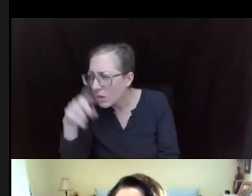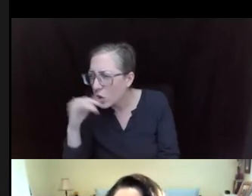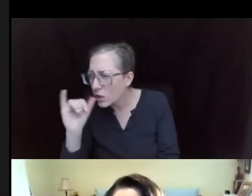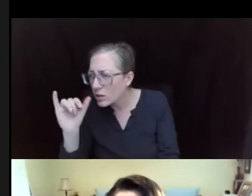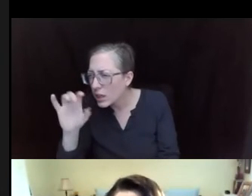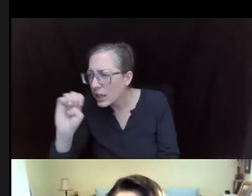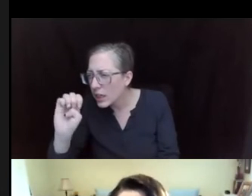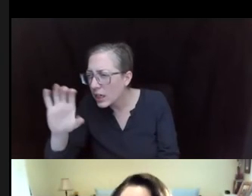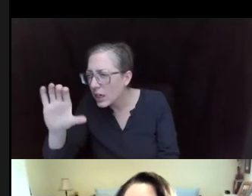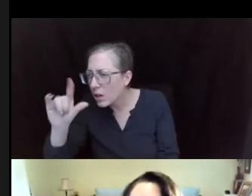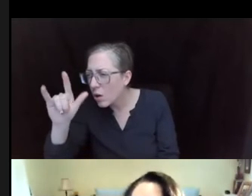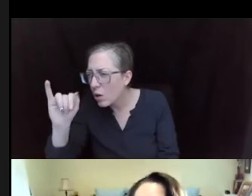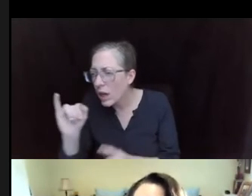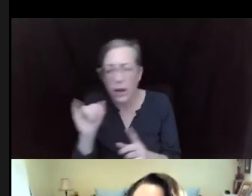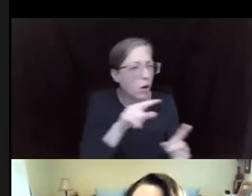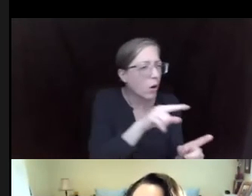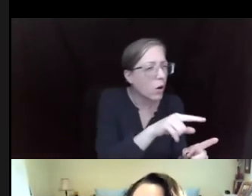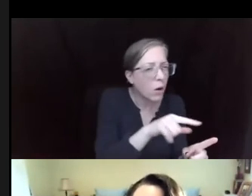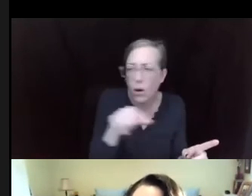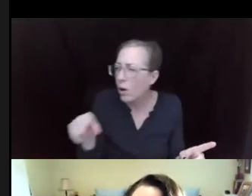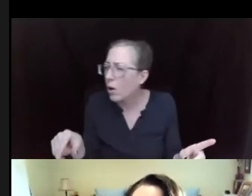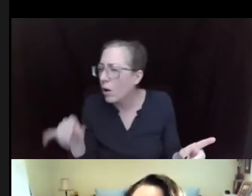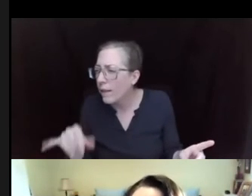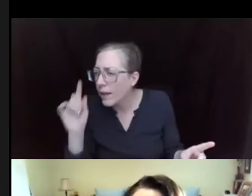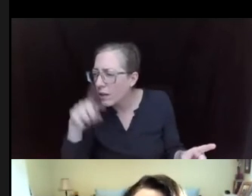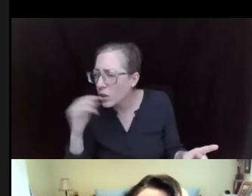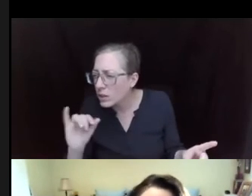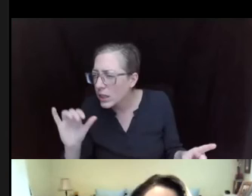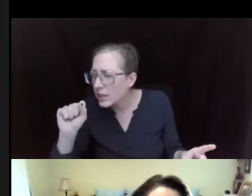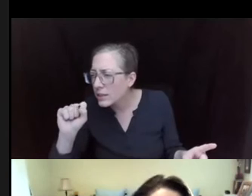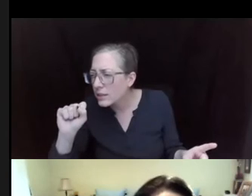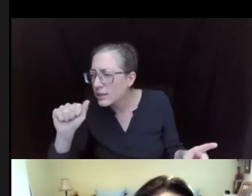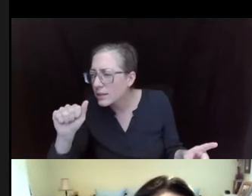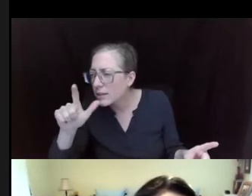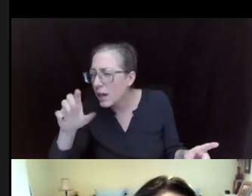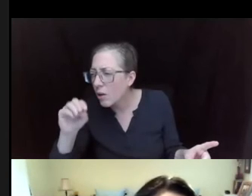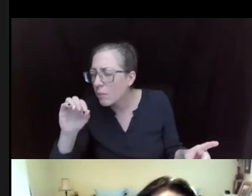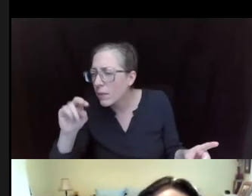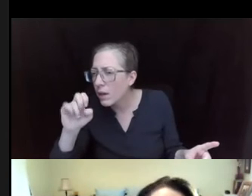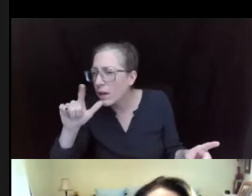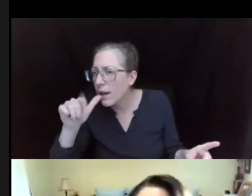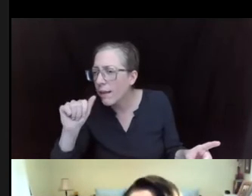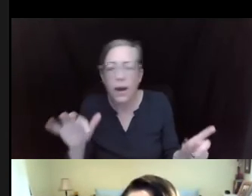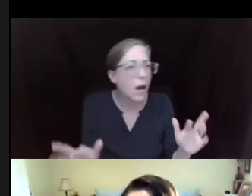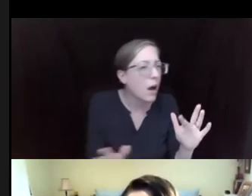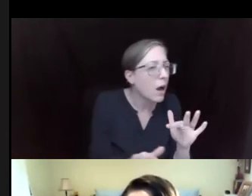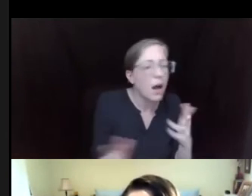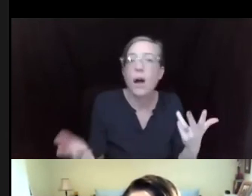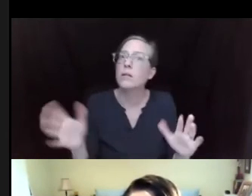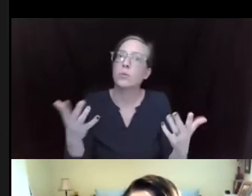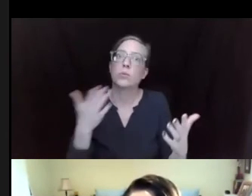looks more like Salmonella. So it could be a way to rapidly identify microorganisms. And there is plenty to